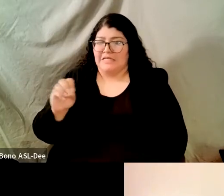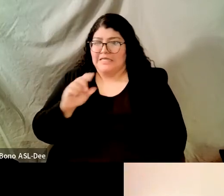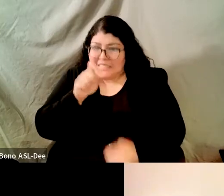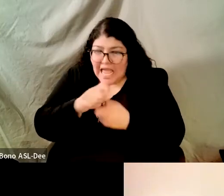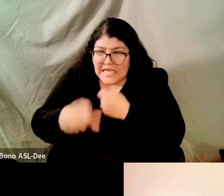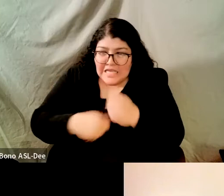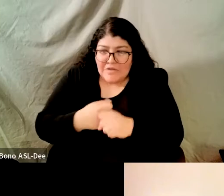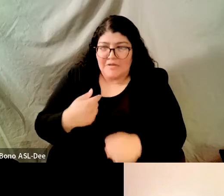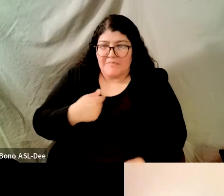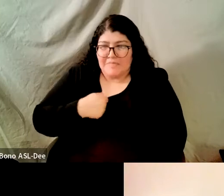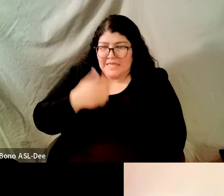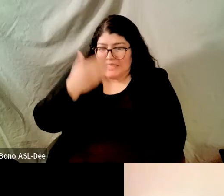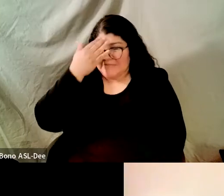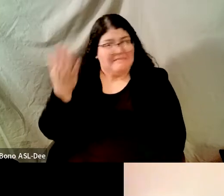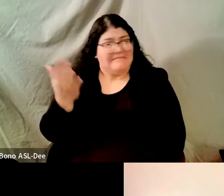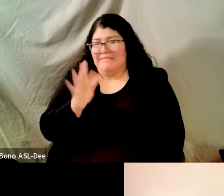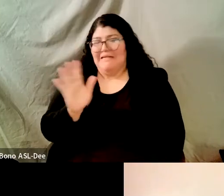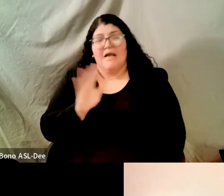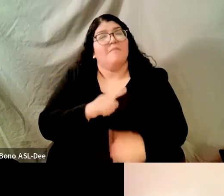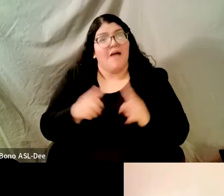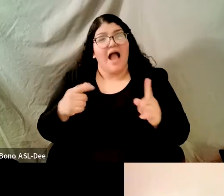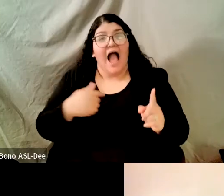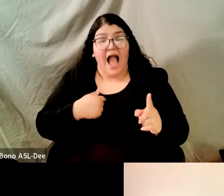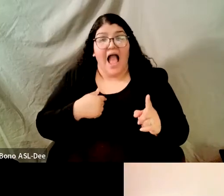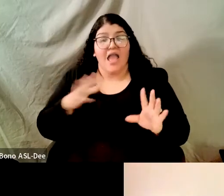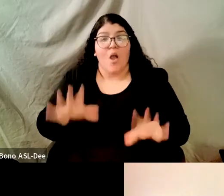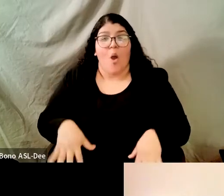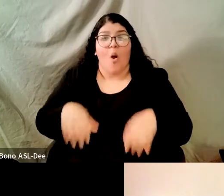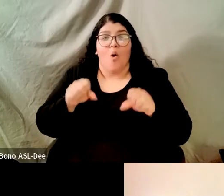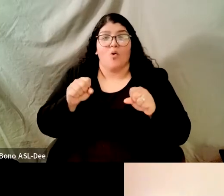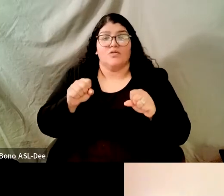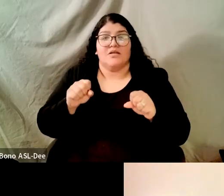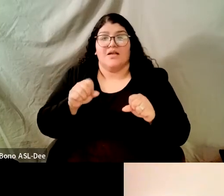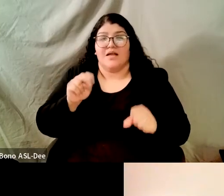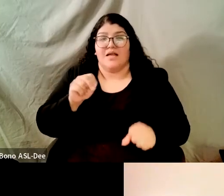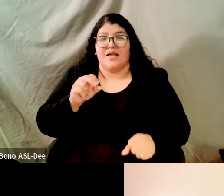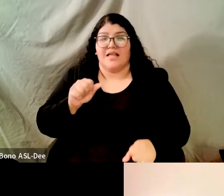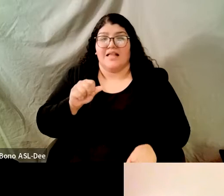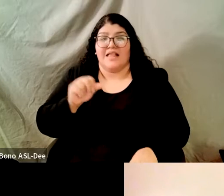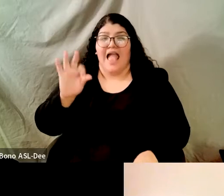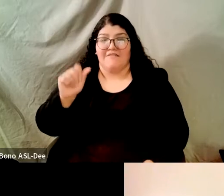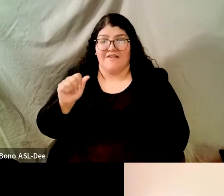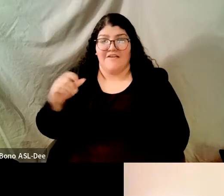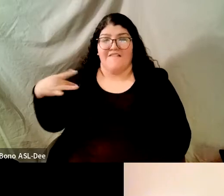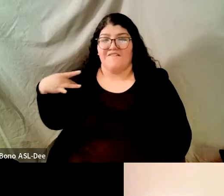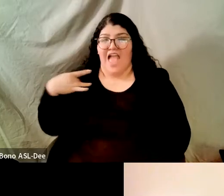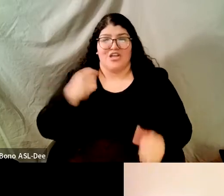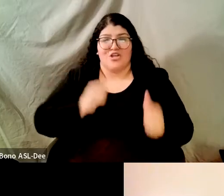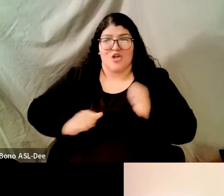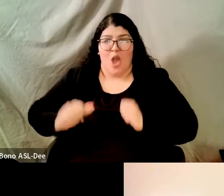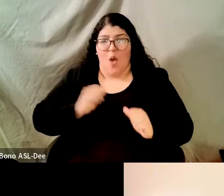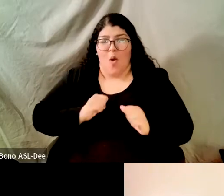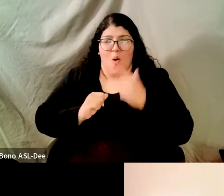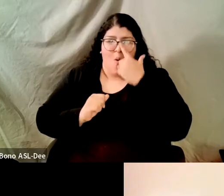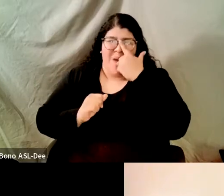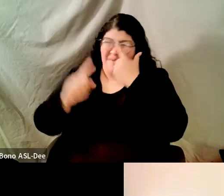year, but I was the host of the NAAFA fashion show in Los Angeles. It was during the convention. It was at a hotel, maybe